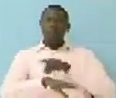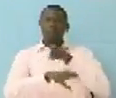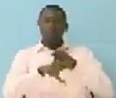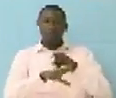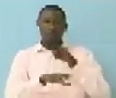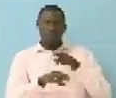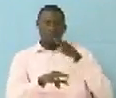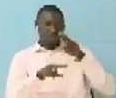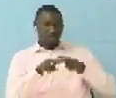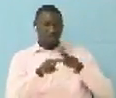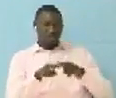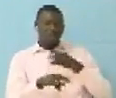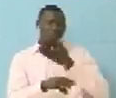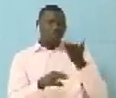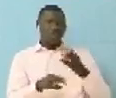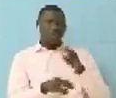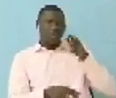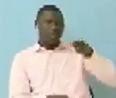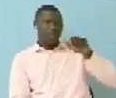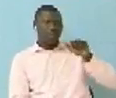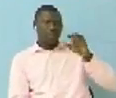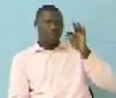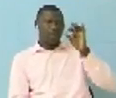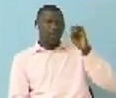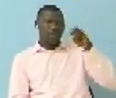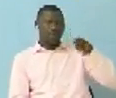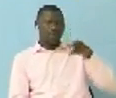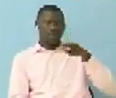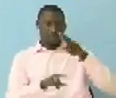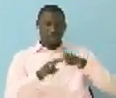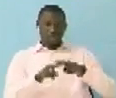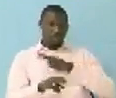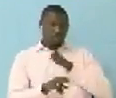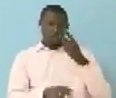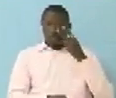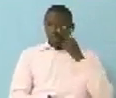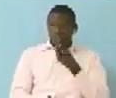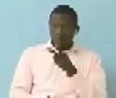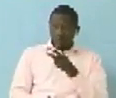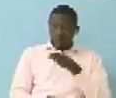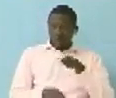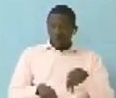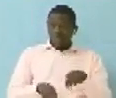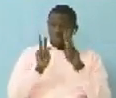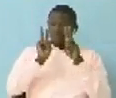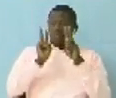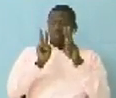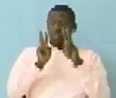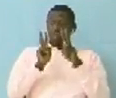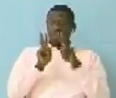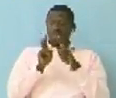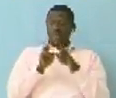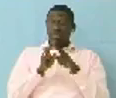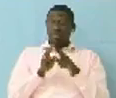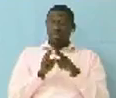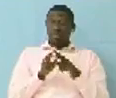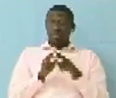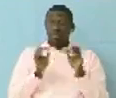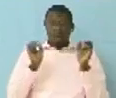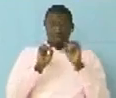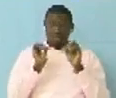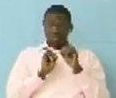where Martin was seated, you did not see him get up at all, and went